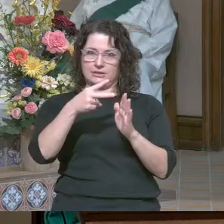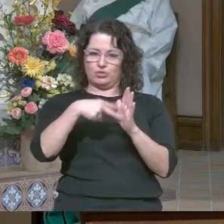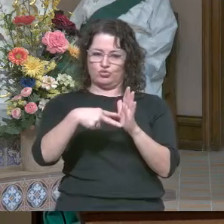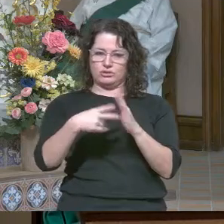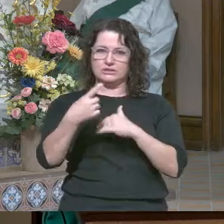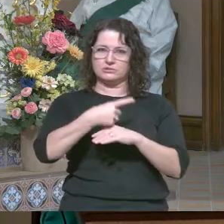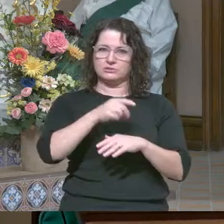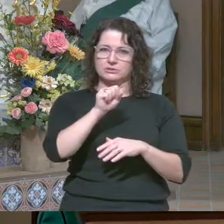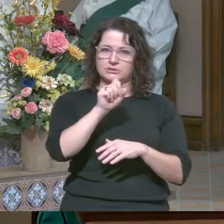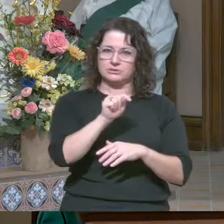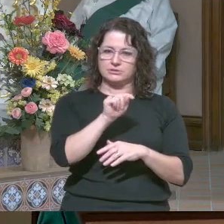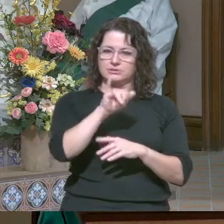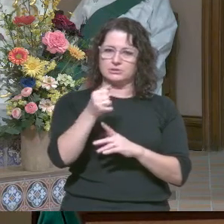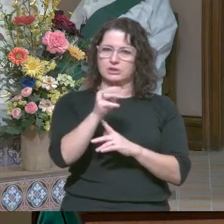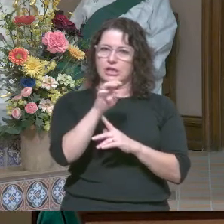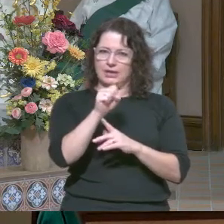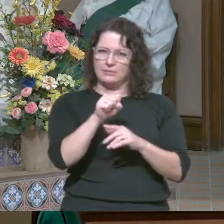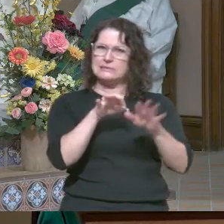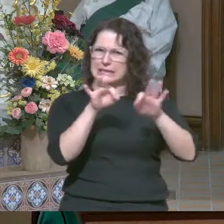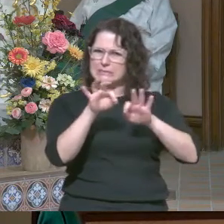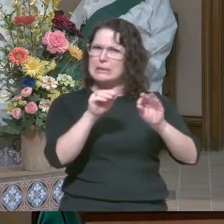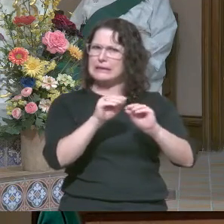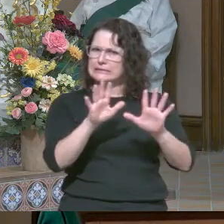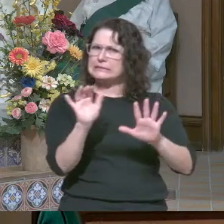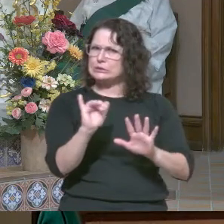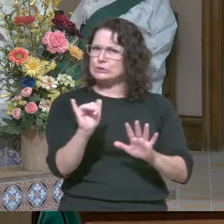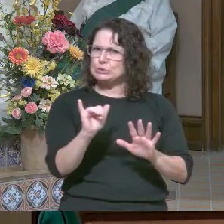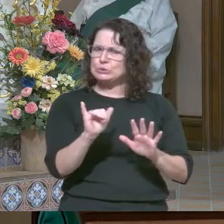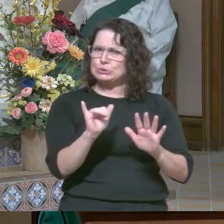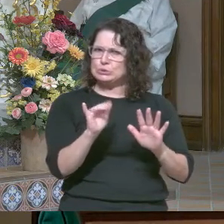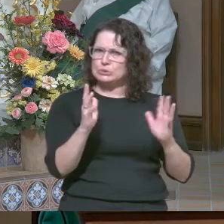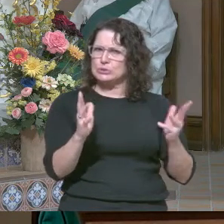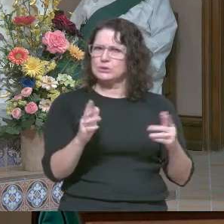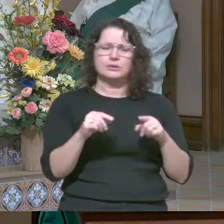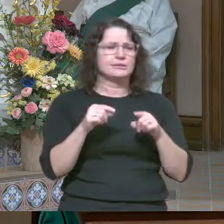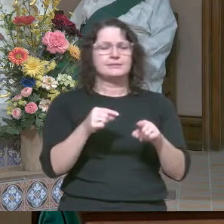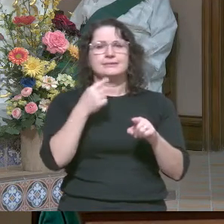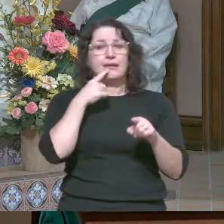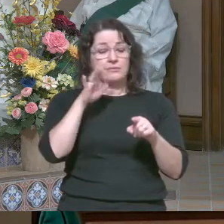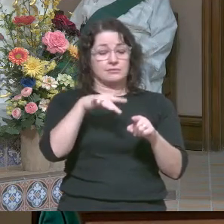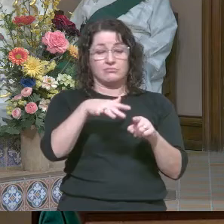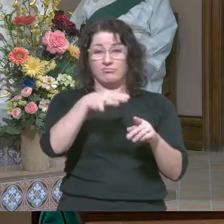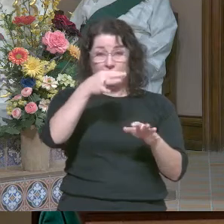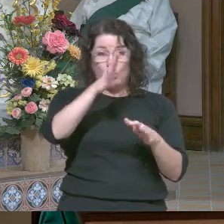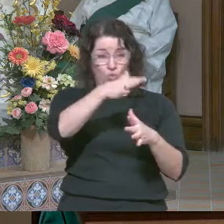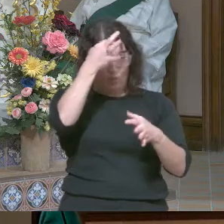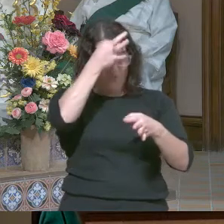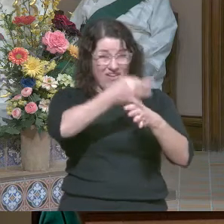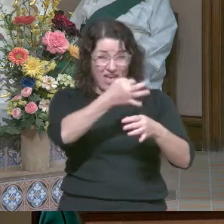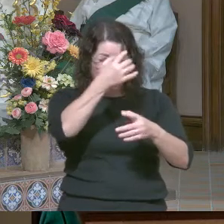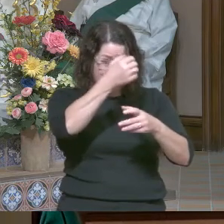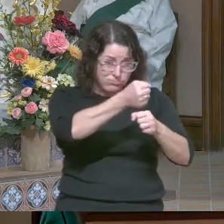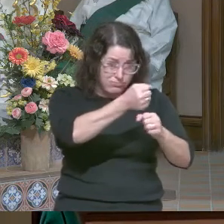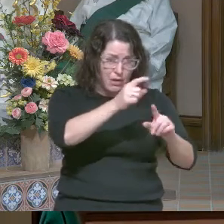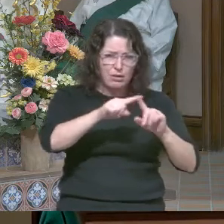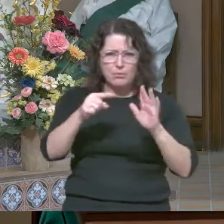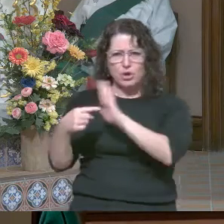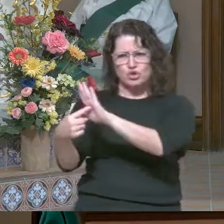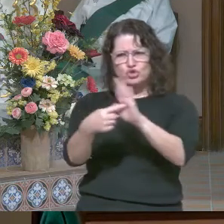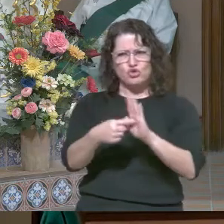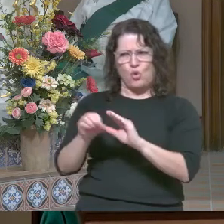reading today, St. James talks about faith that does not have